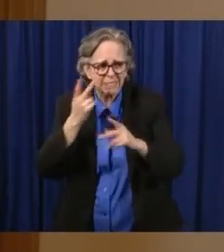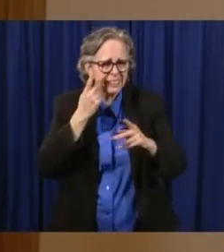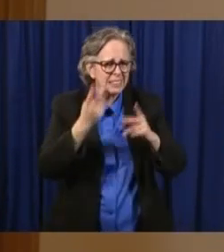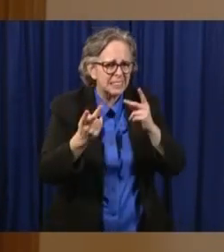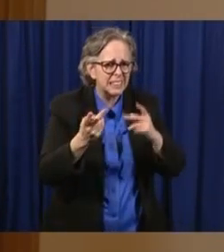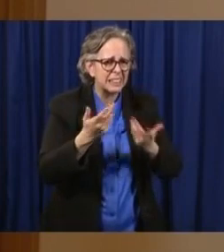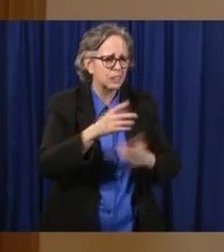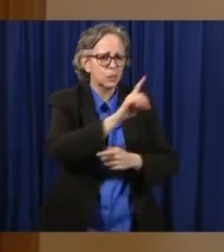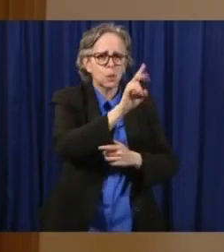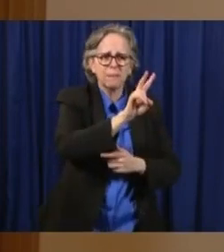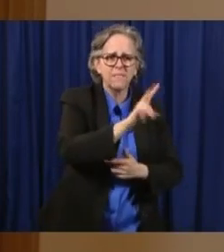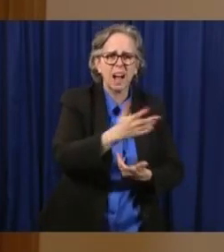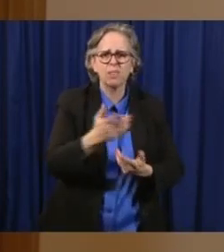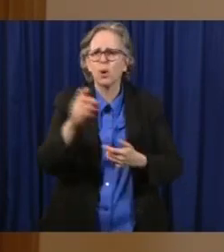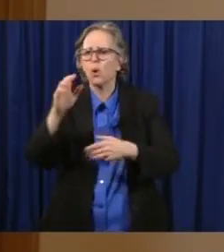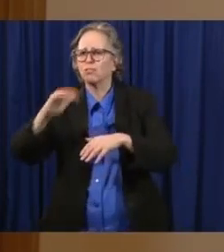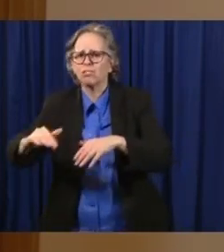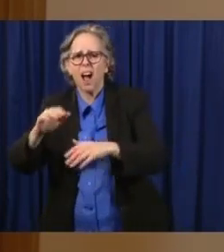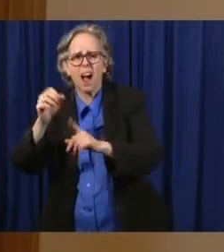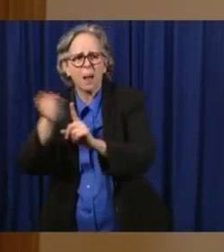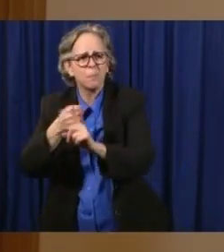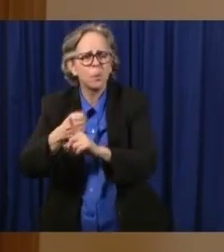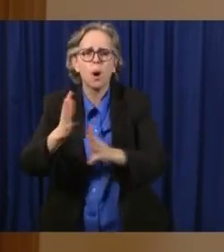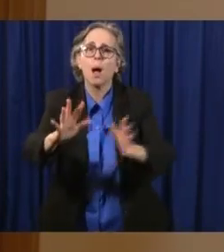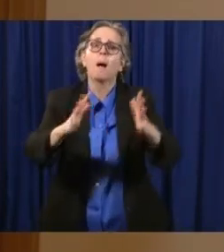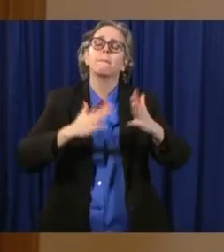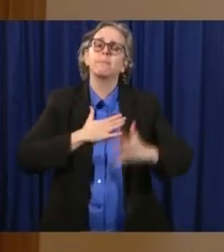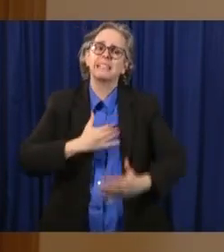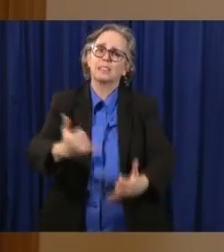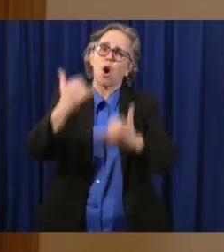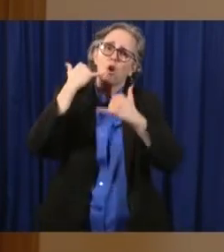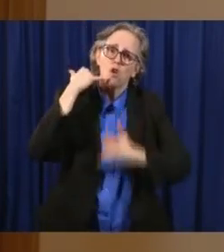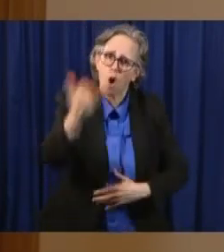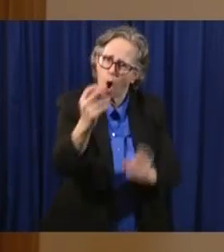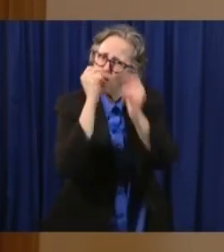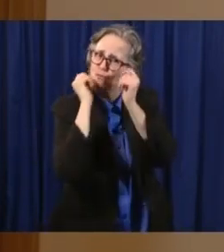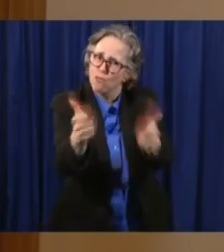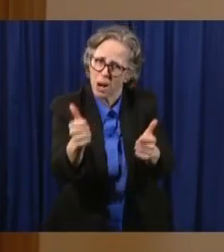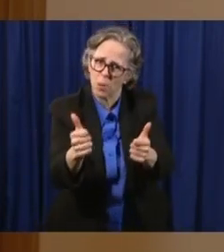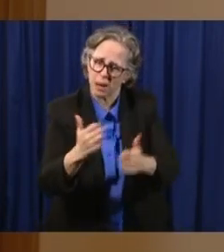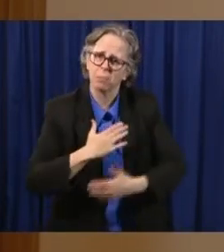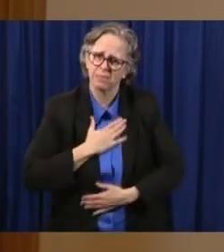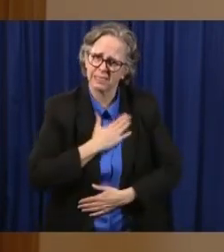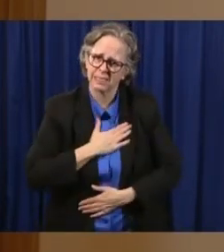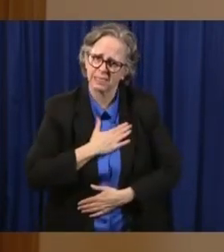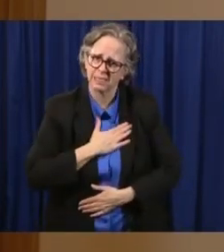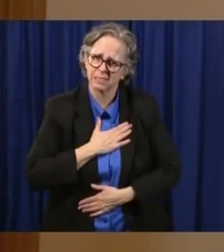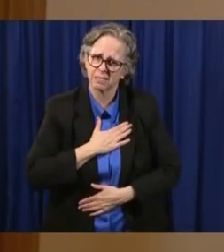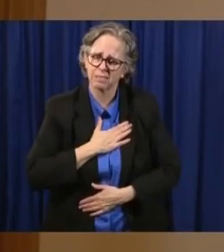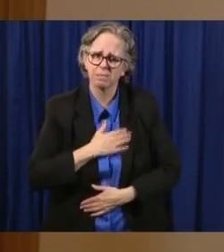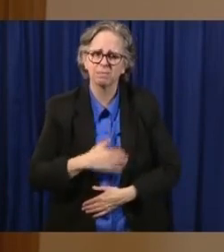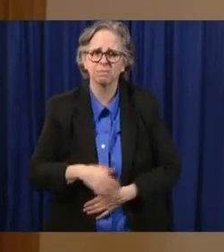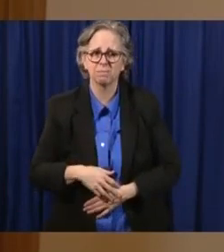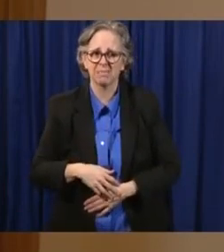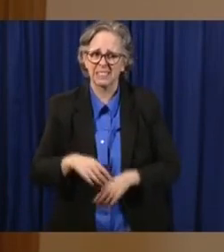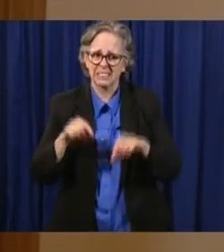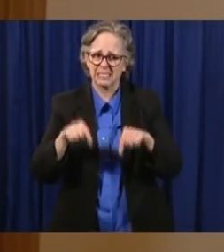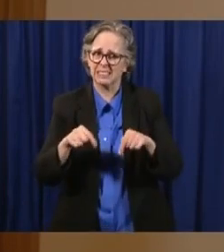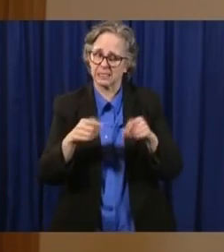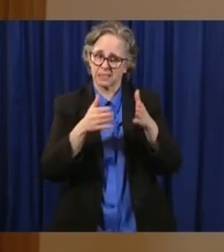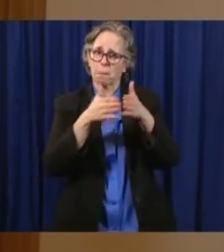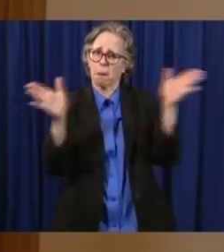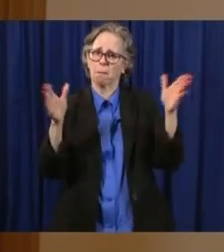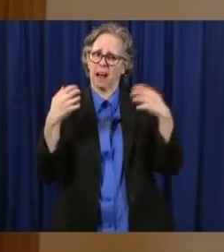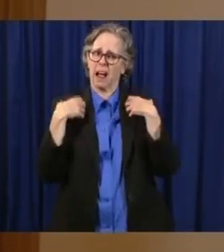abuse. This is Public Health Week. It's only been, for me, a little bit over a